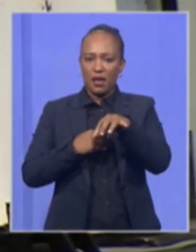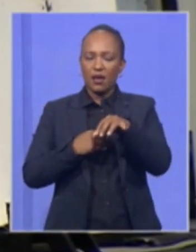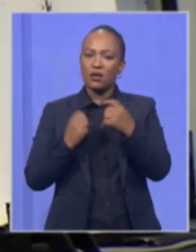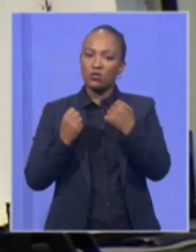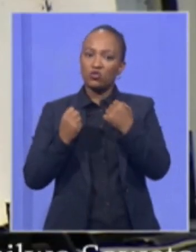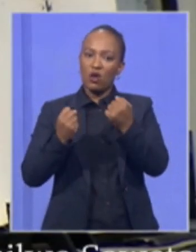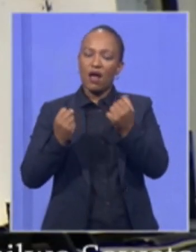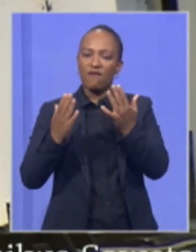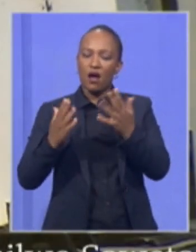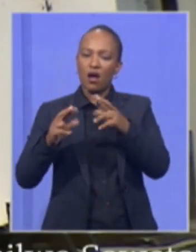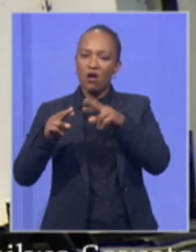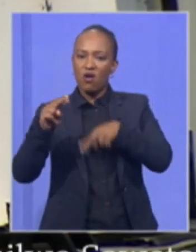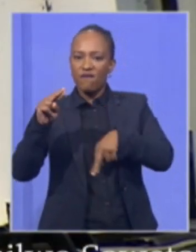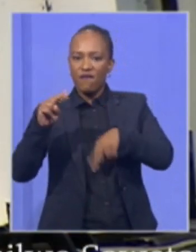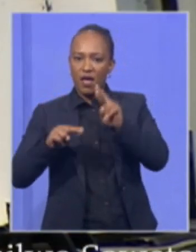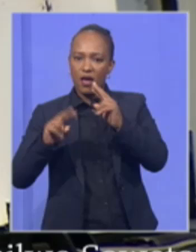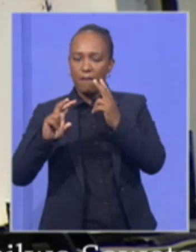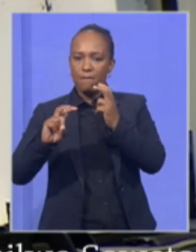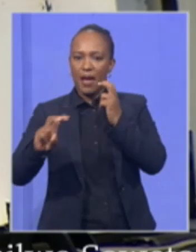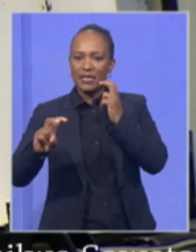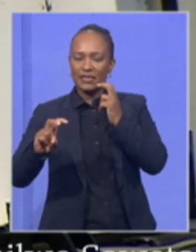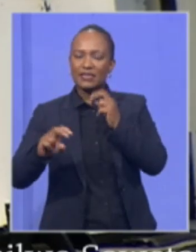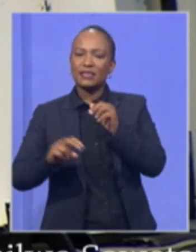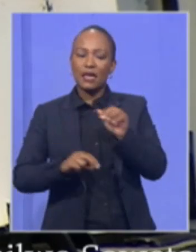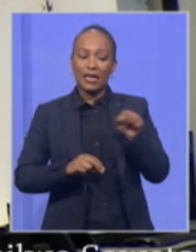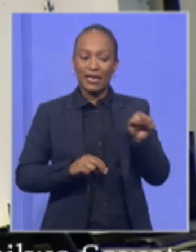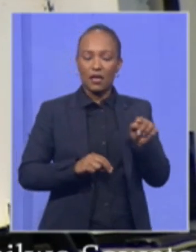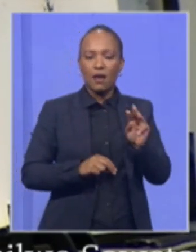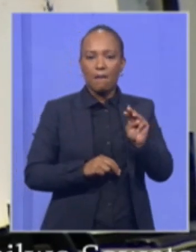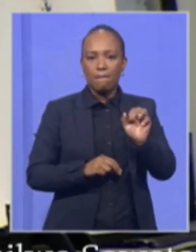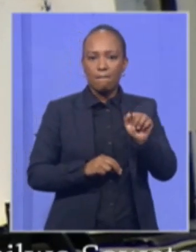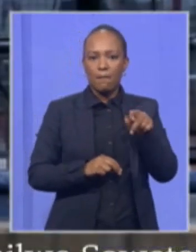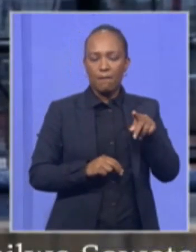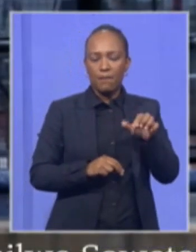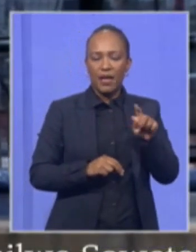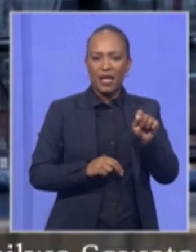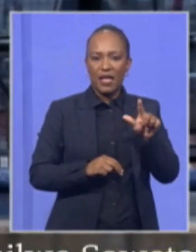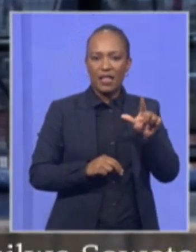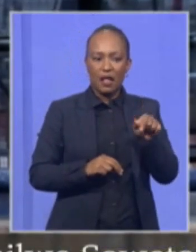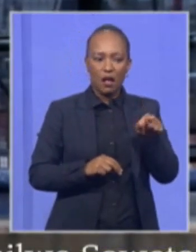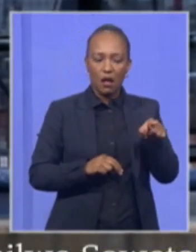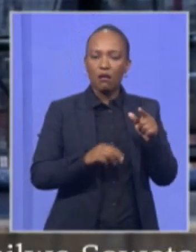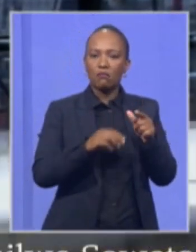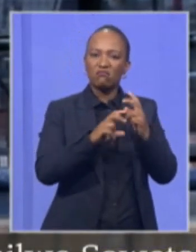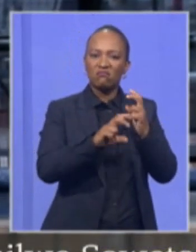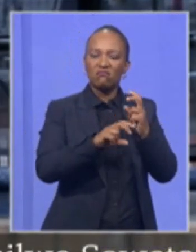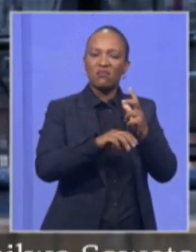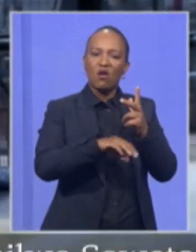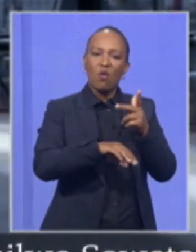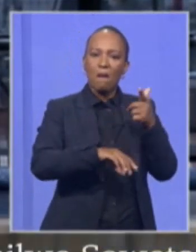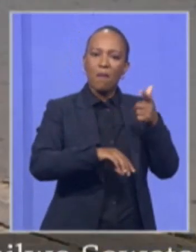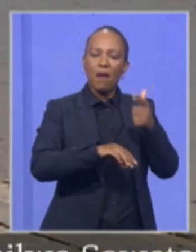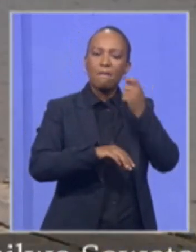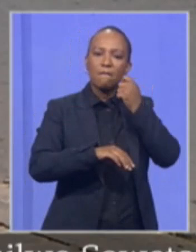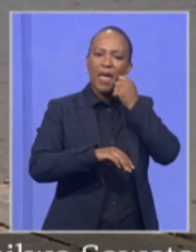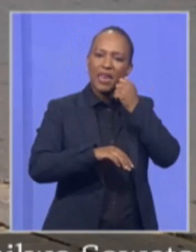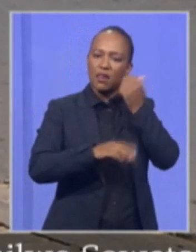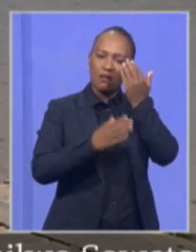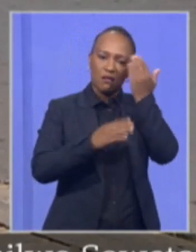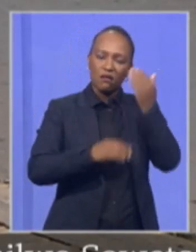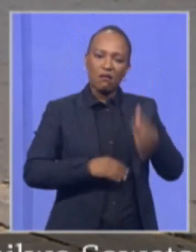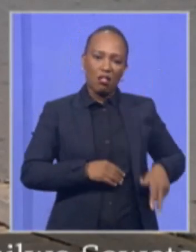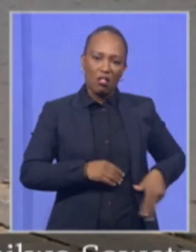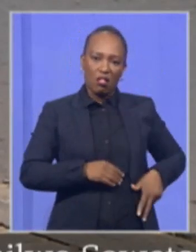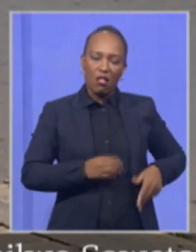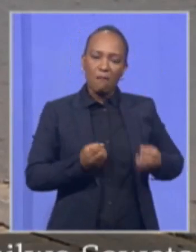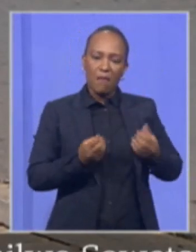wa bese ya Rea Vaya o ile a thuntšhwa ka Mapetla ka Soweto. Bana bao ba sa tsebego bao ba bego ba itlhamile ka dithunya ba ile ba thuntšha